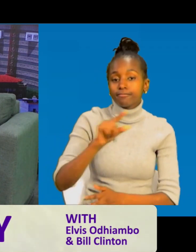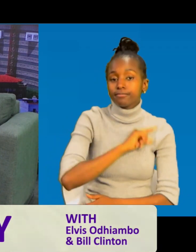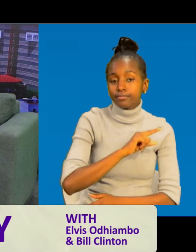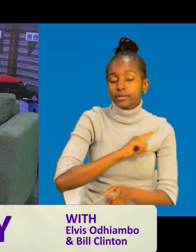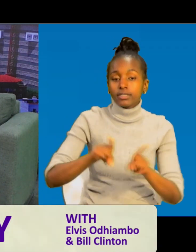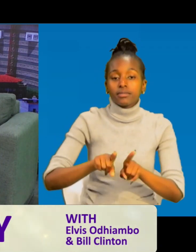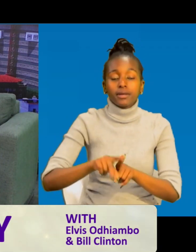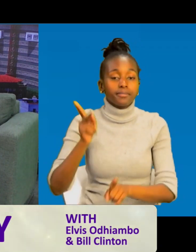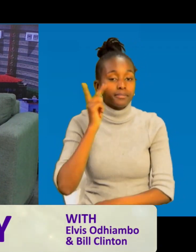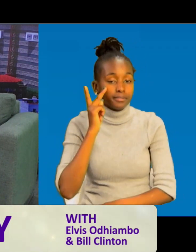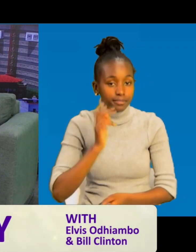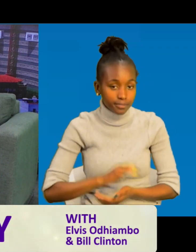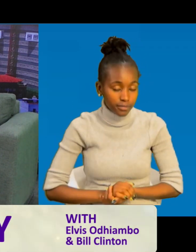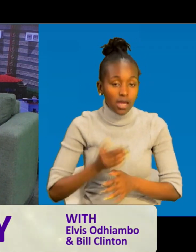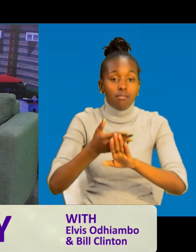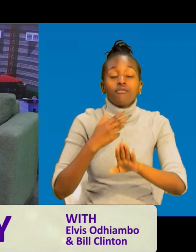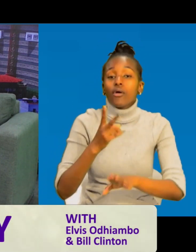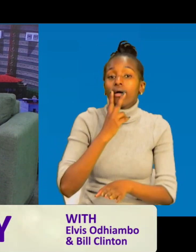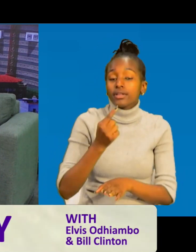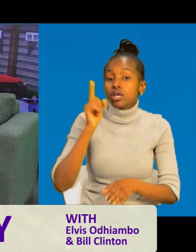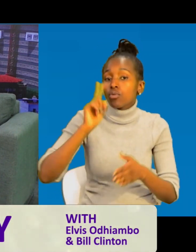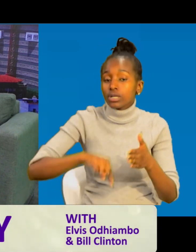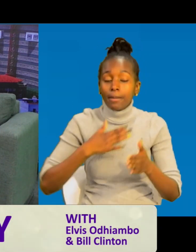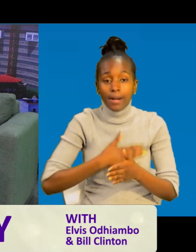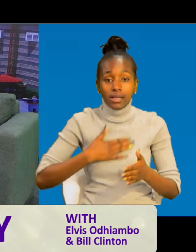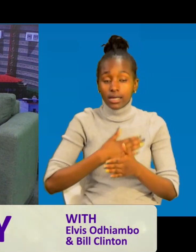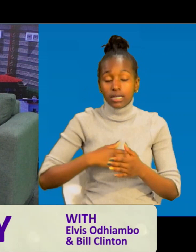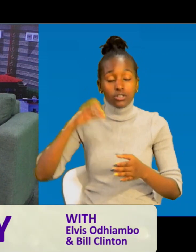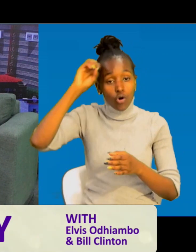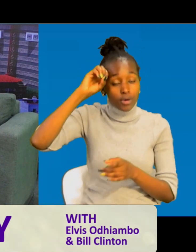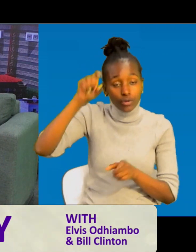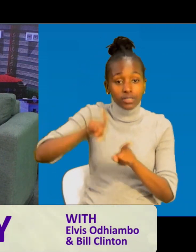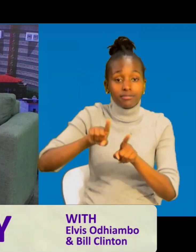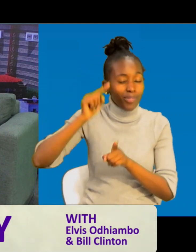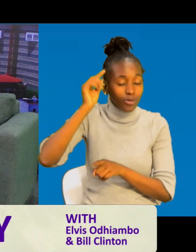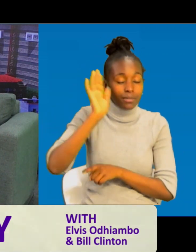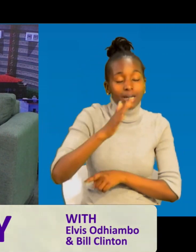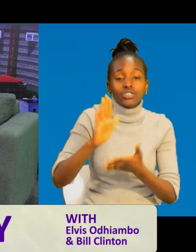Esther Kendi. Just like Elvis has mentioned, be sure to send in your thoughts and opinions pale for social media.